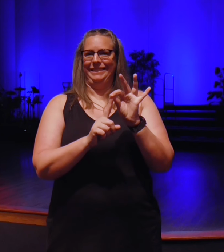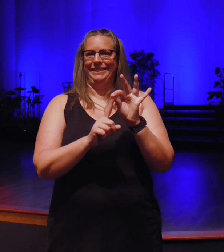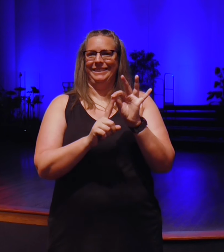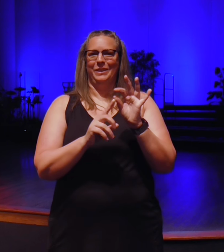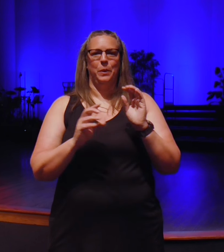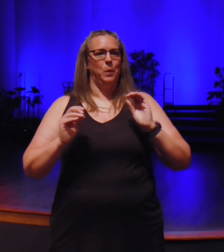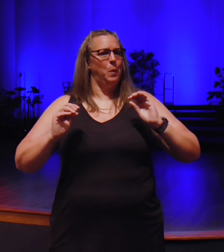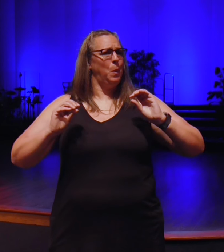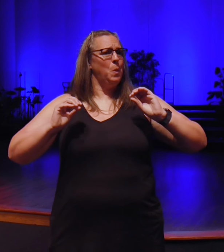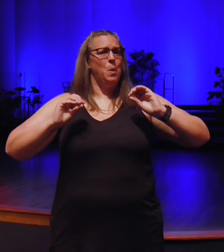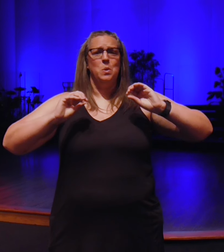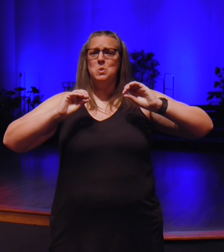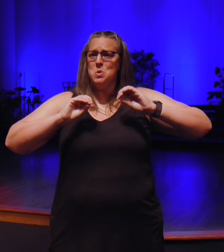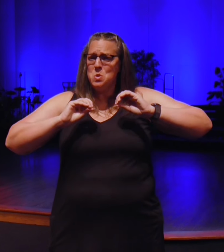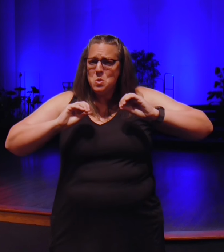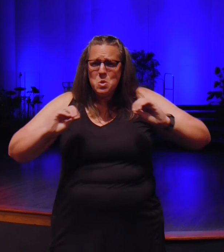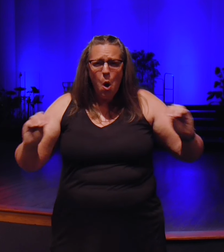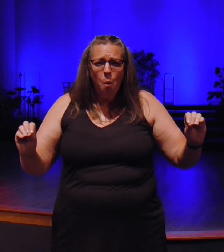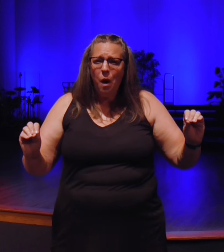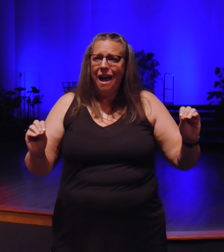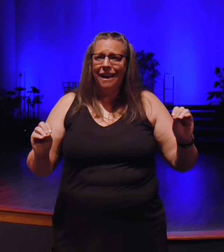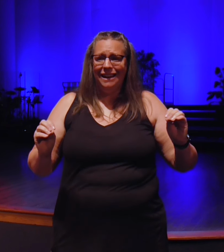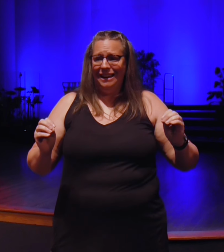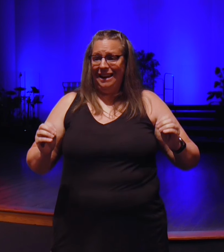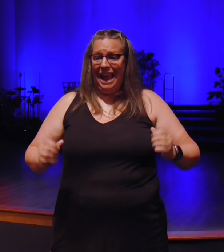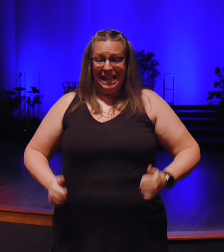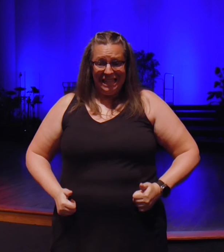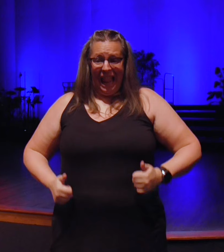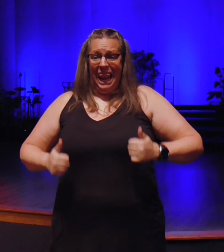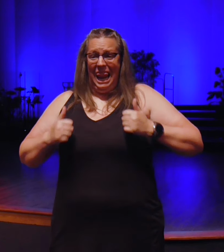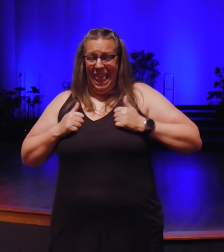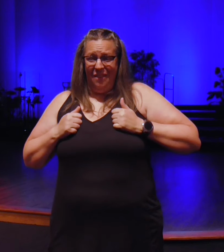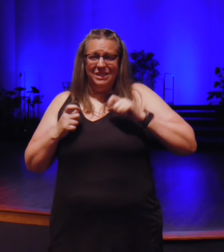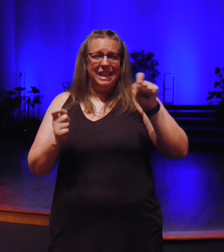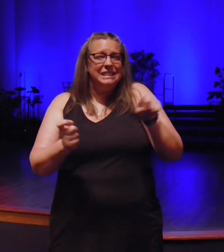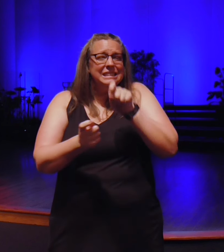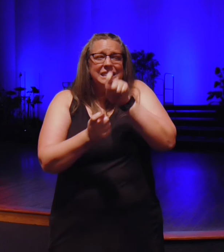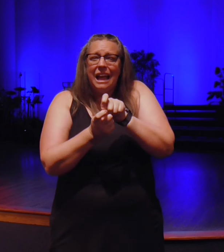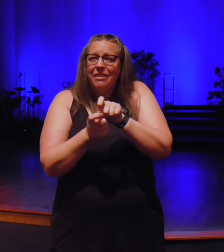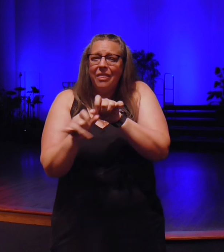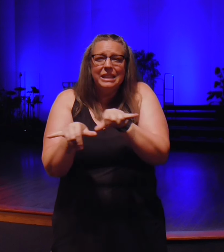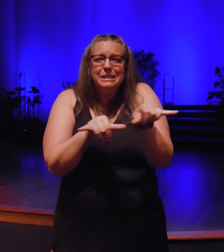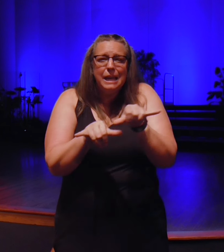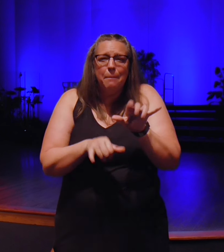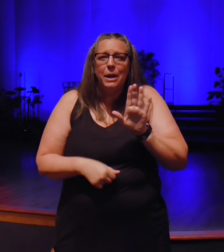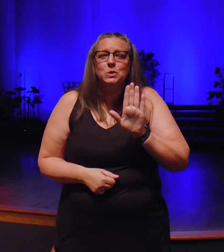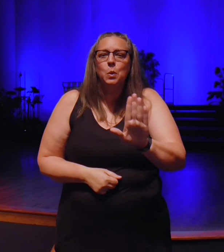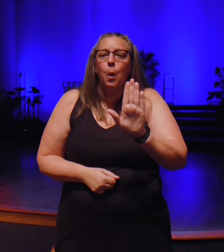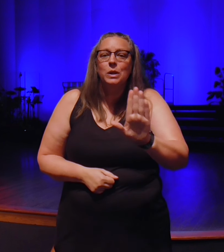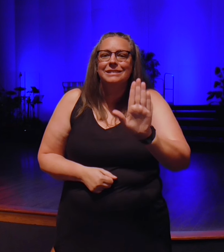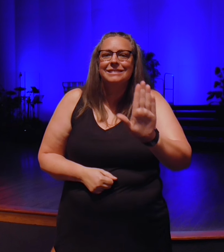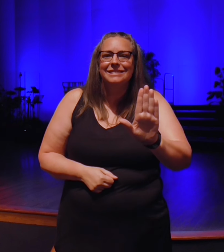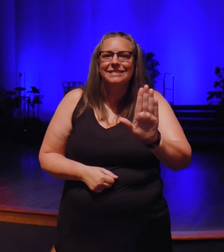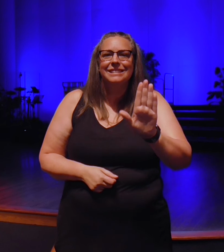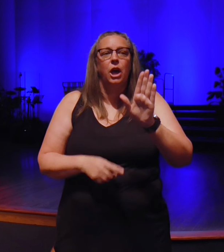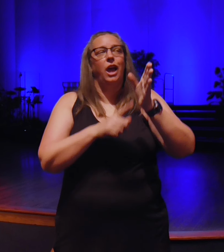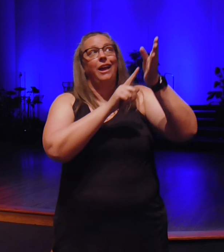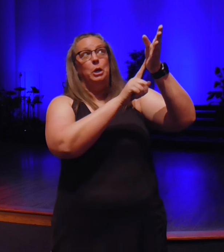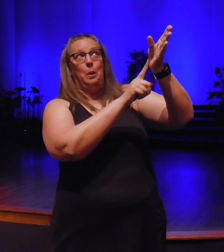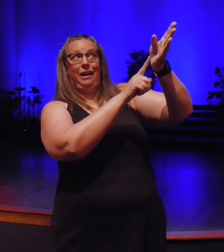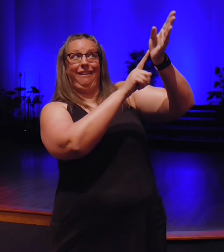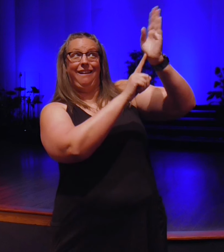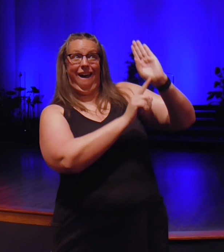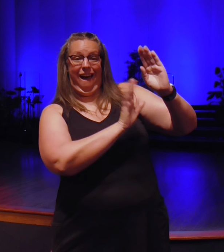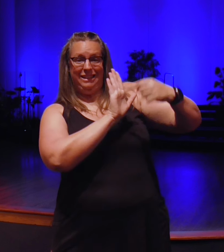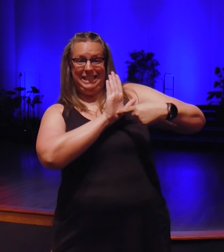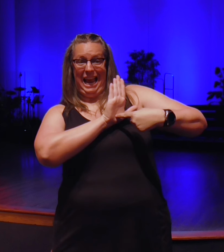ever existed quite like you, that you are a divine expression, infinite in your